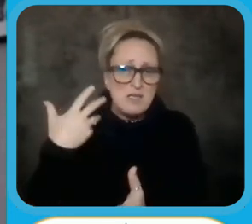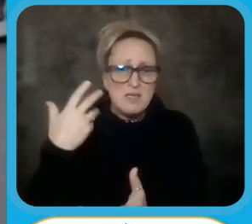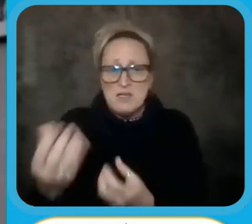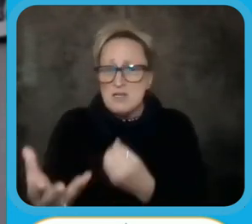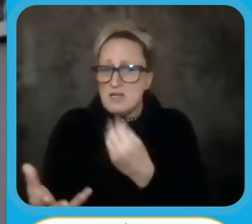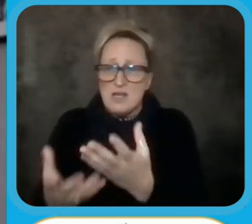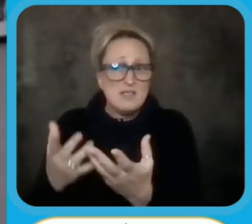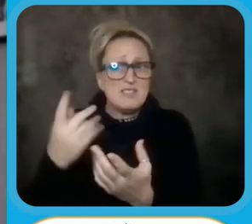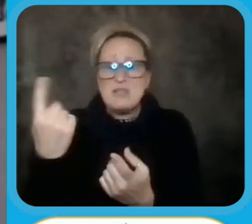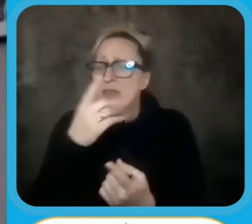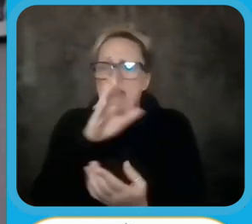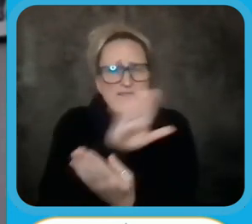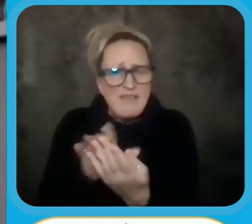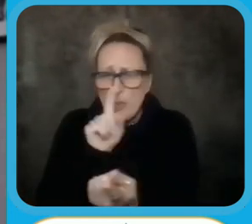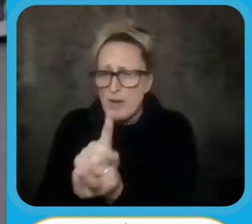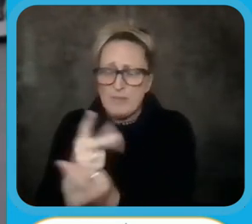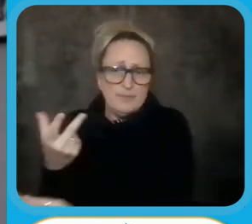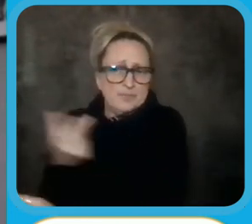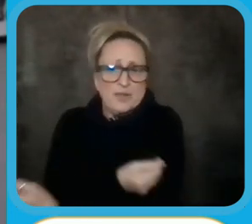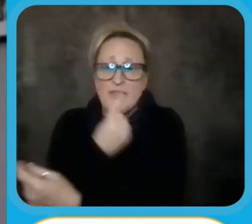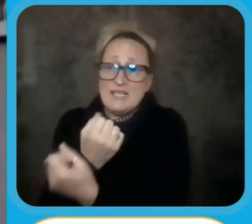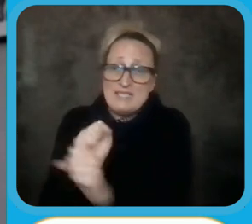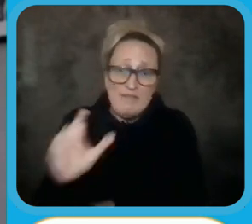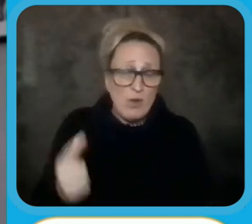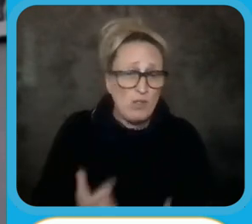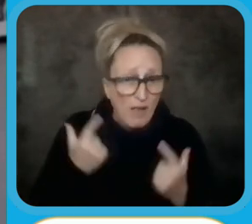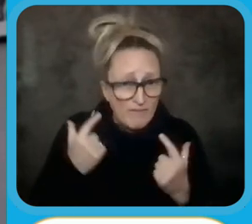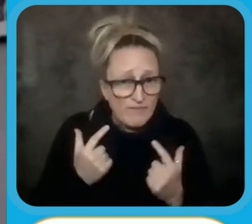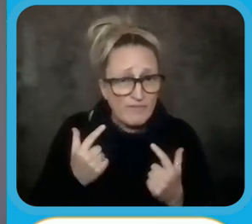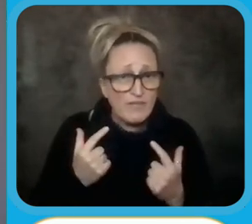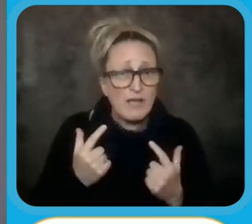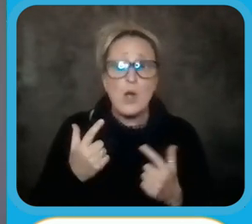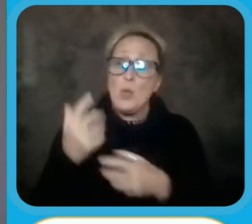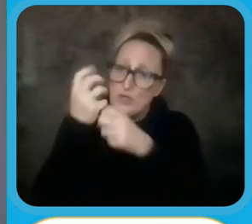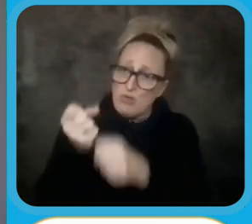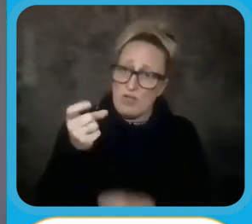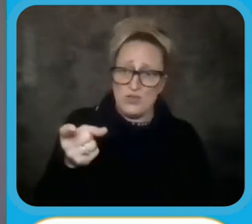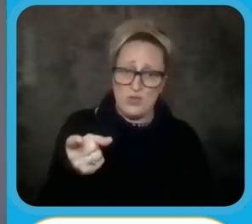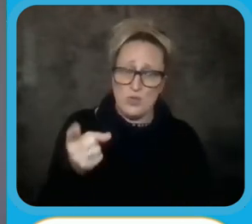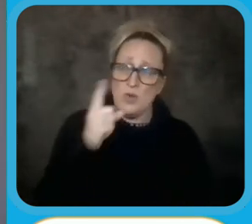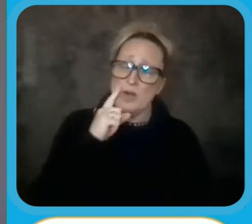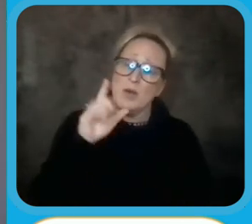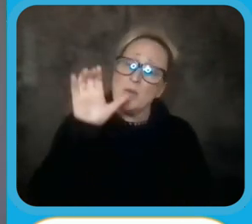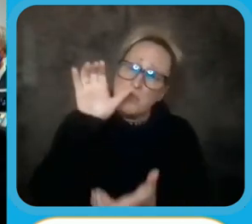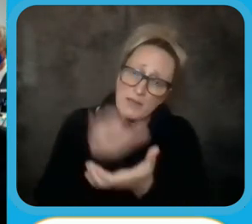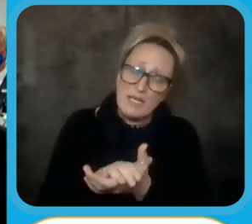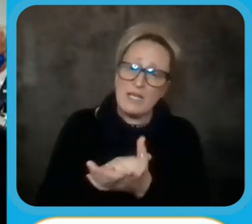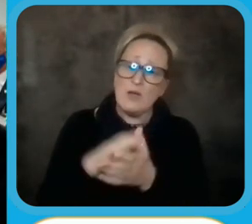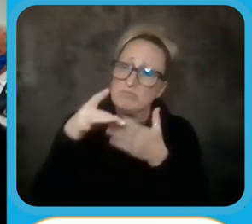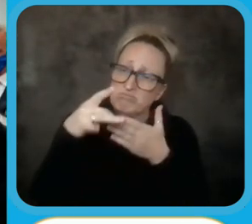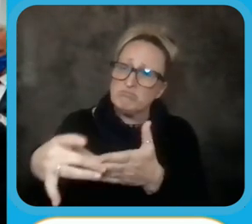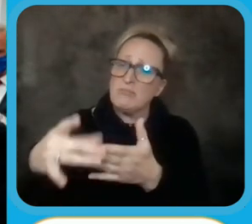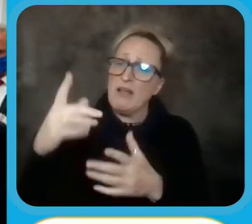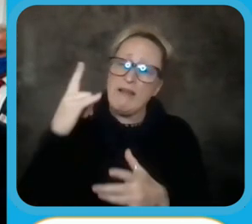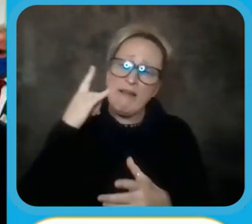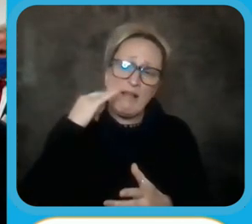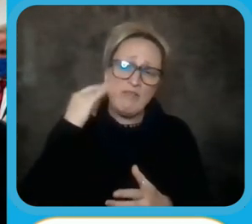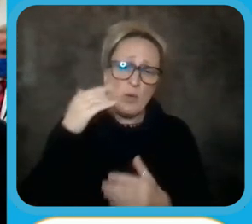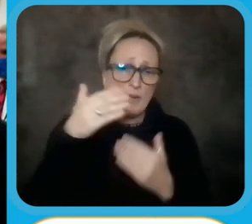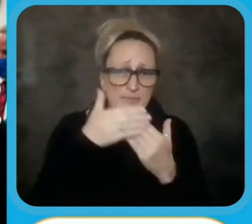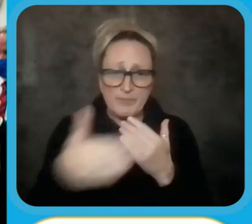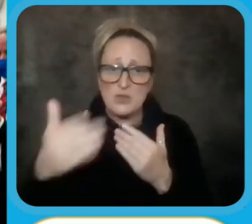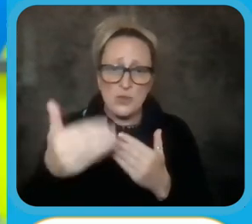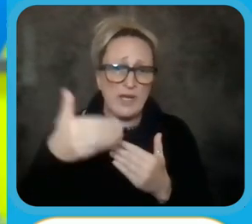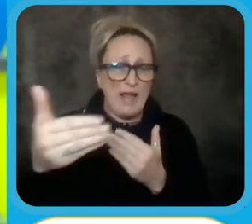that they've never met an injection that can save their lives. And we trust you. to lead California into its next phase.